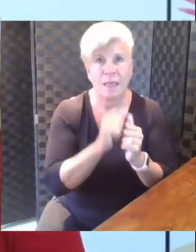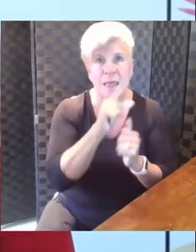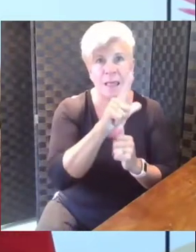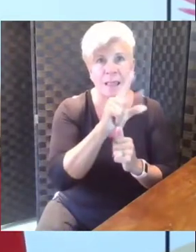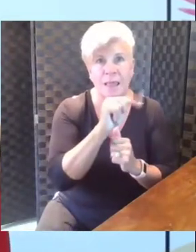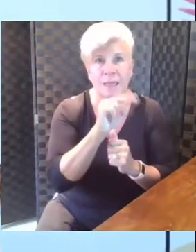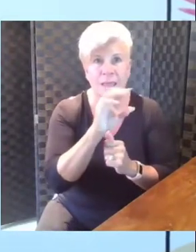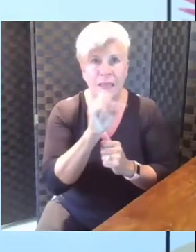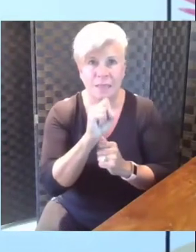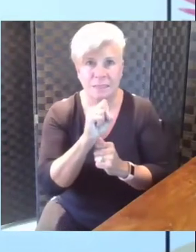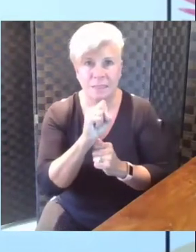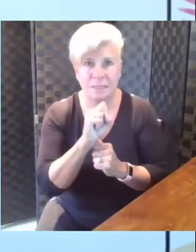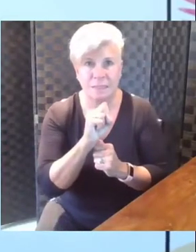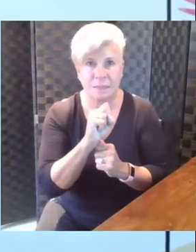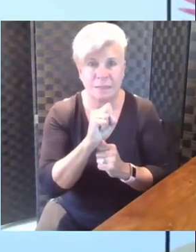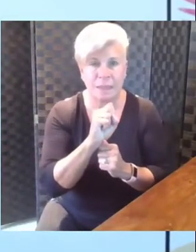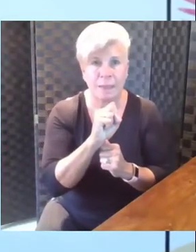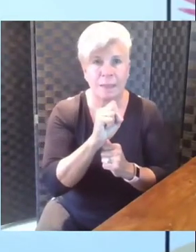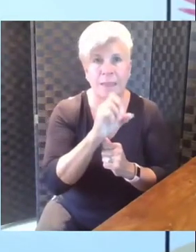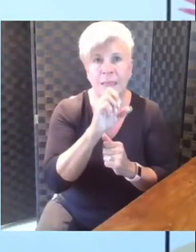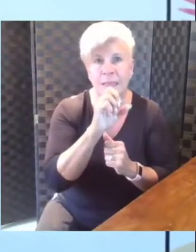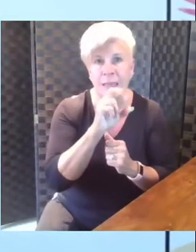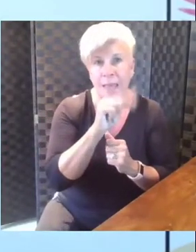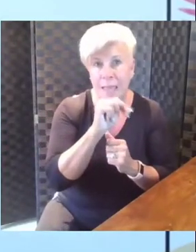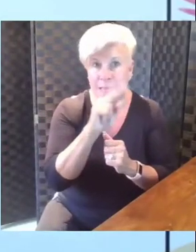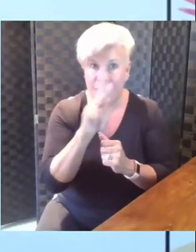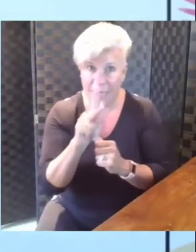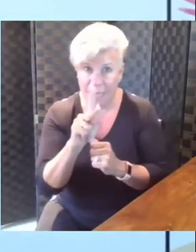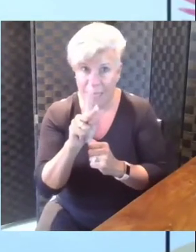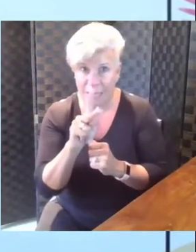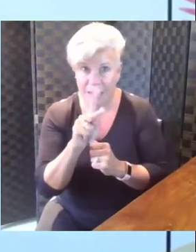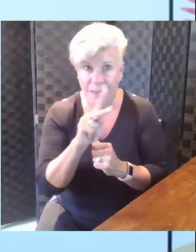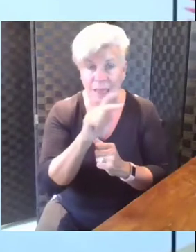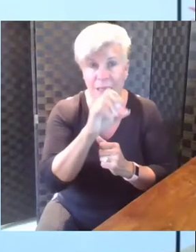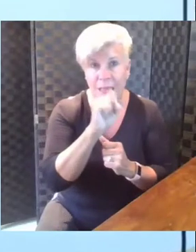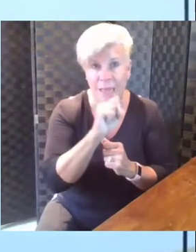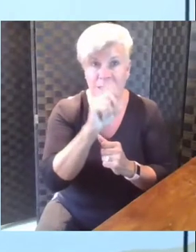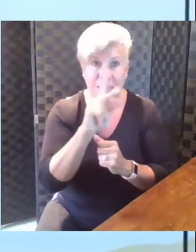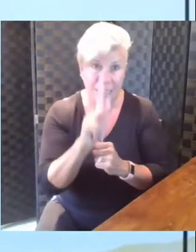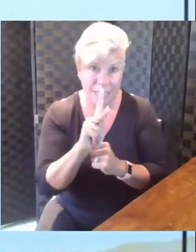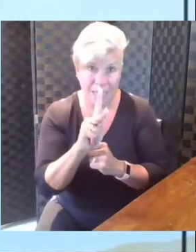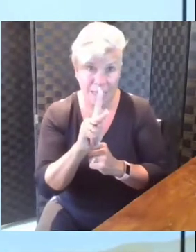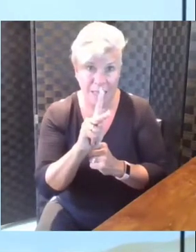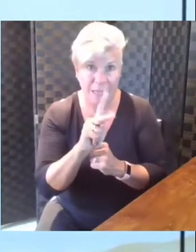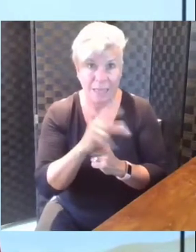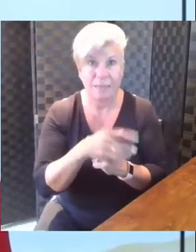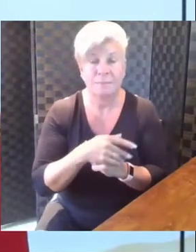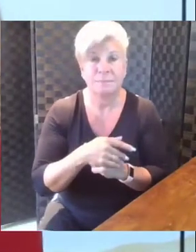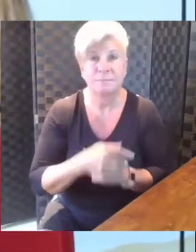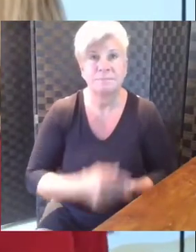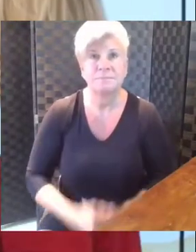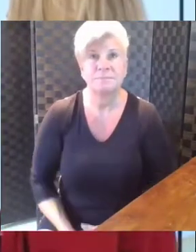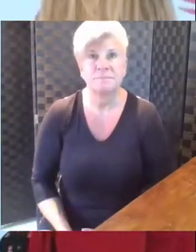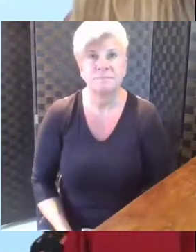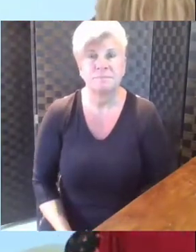or S. In words like pink, the NK, or desk, the SK.